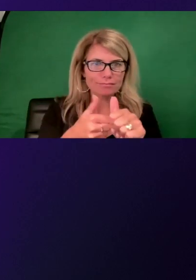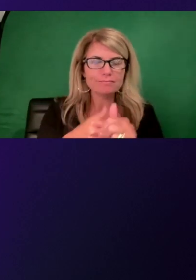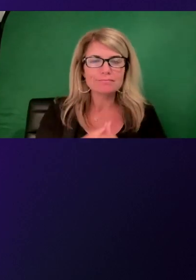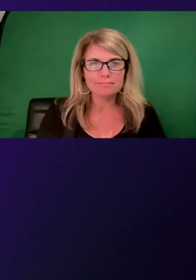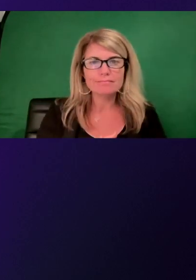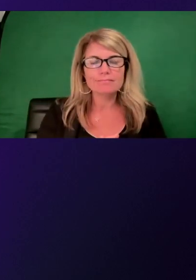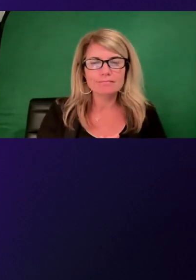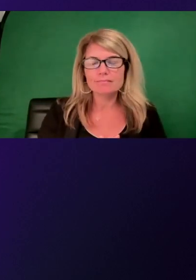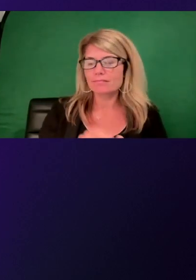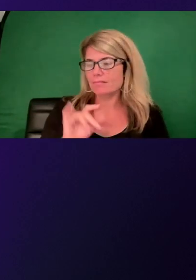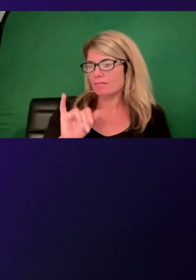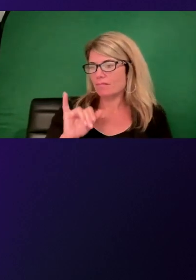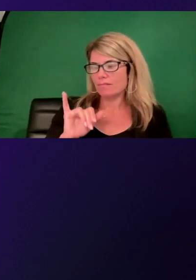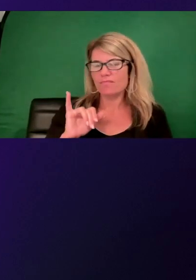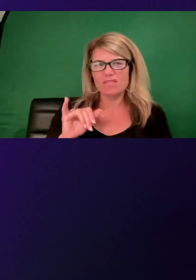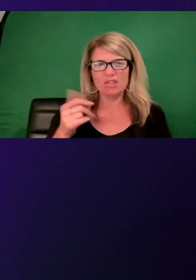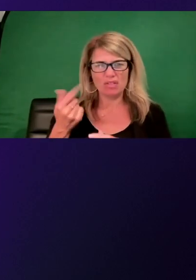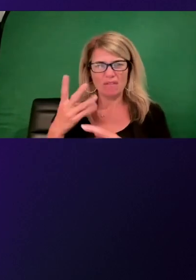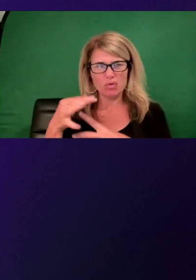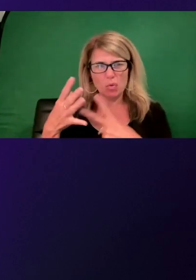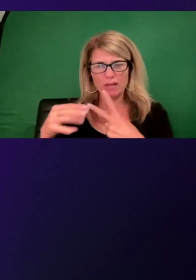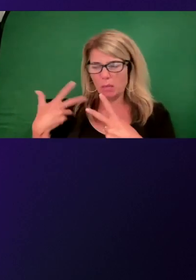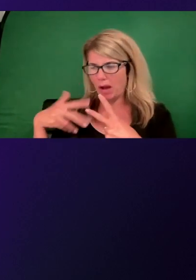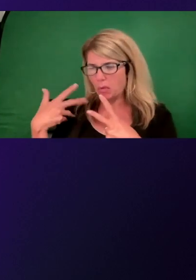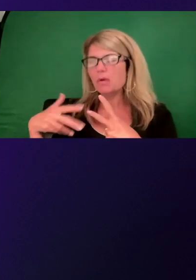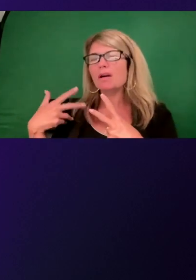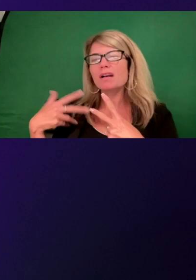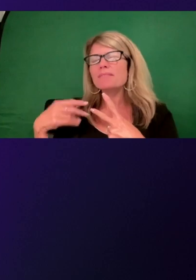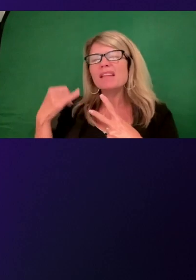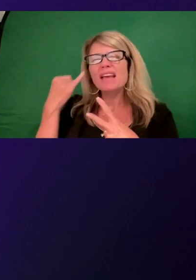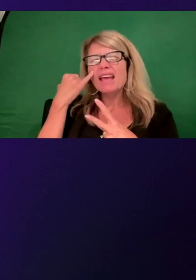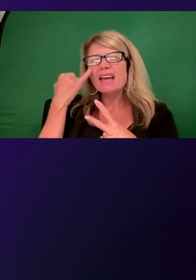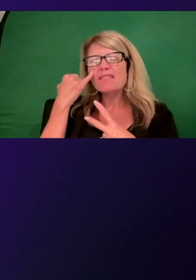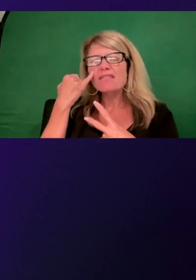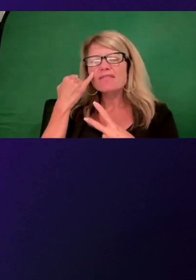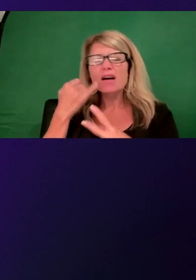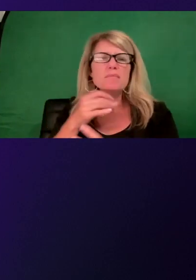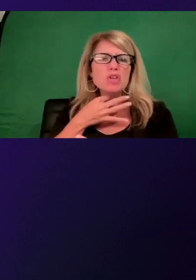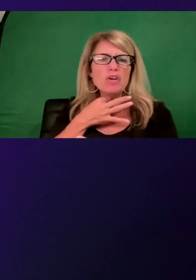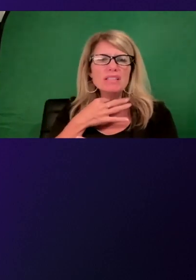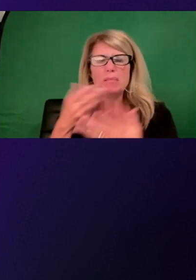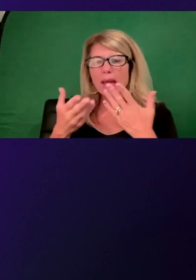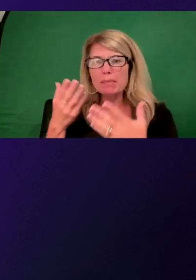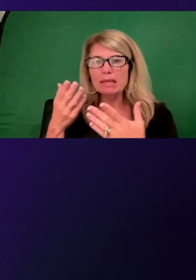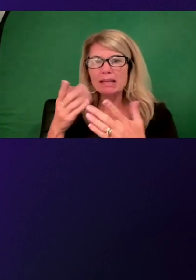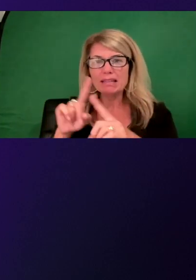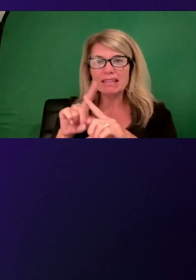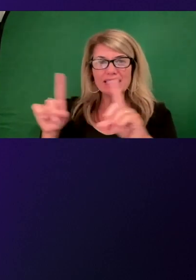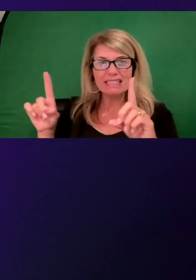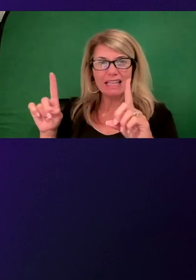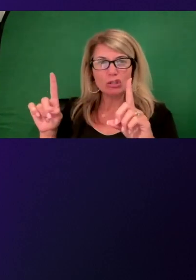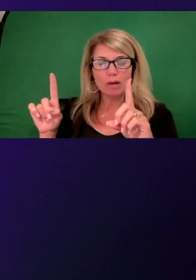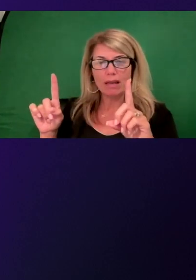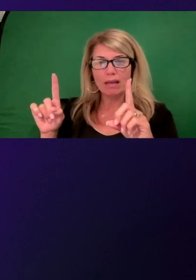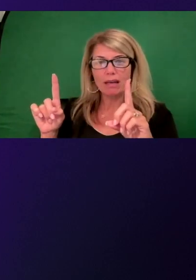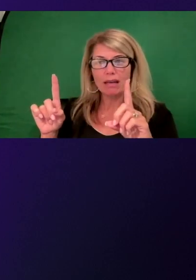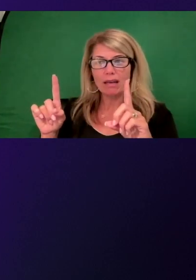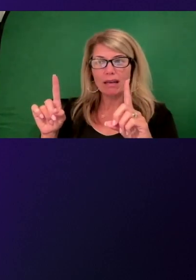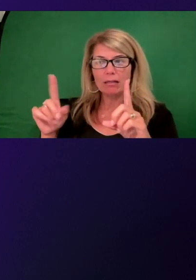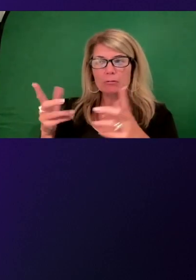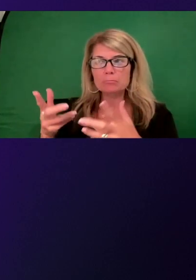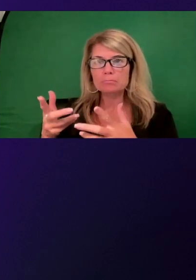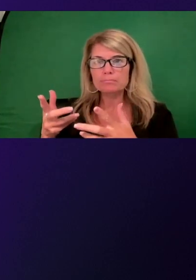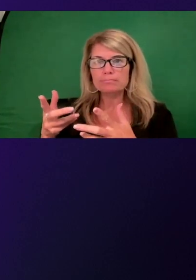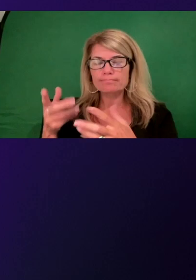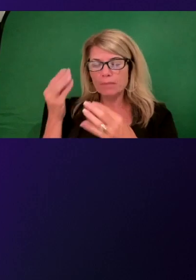there's quite a few choices here. If there is anything, maybe the distinction between what is, let me